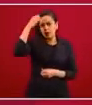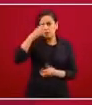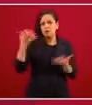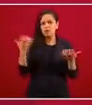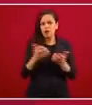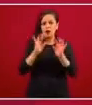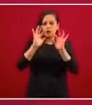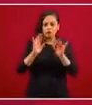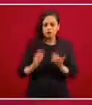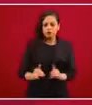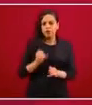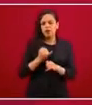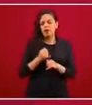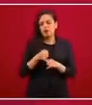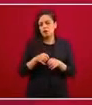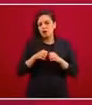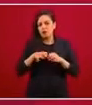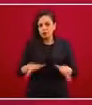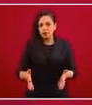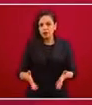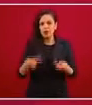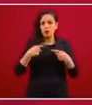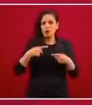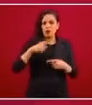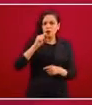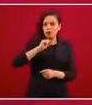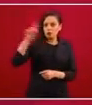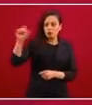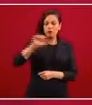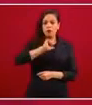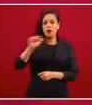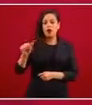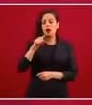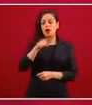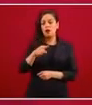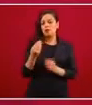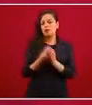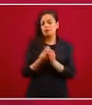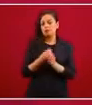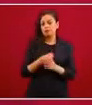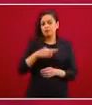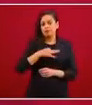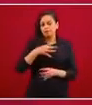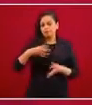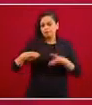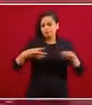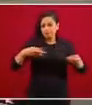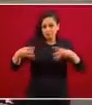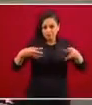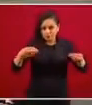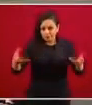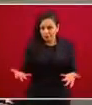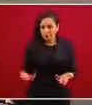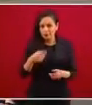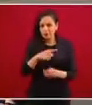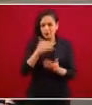it's a number of salaries that we have to pay to the people who work on the fields, for the analysts